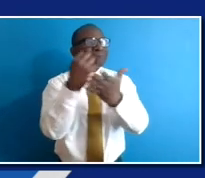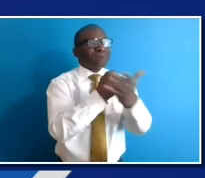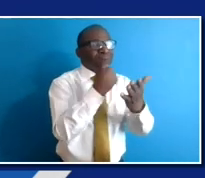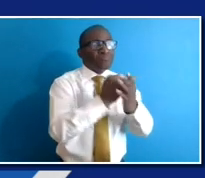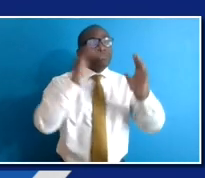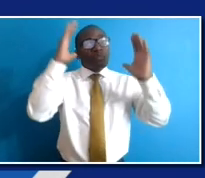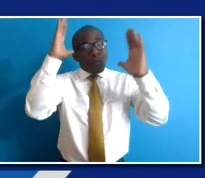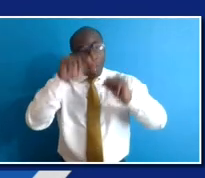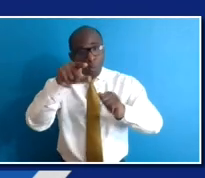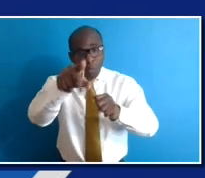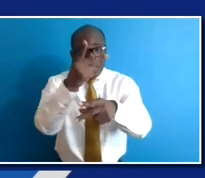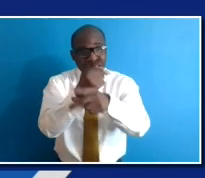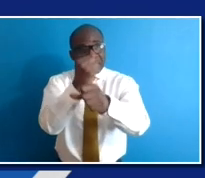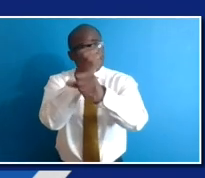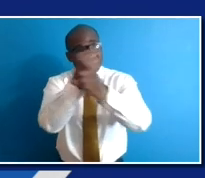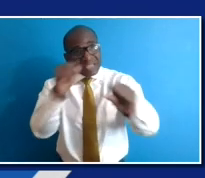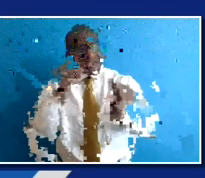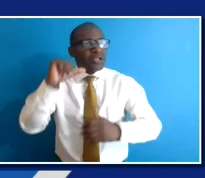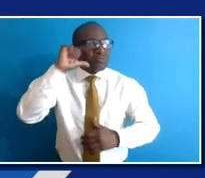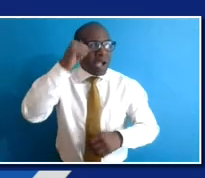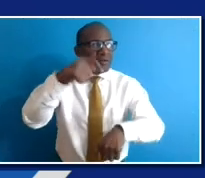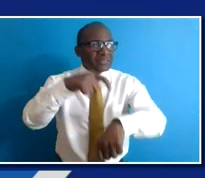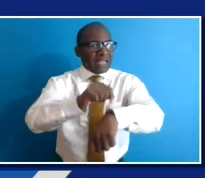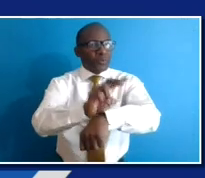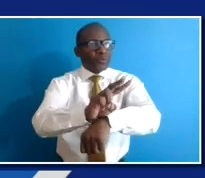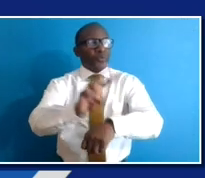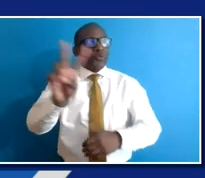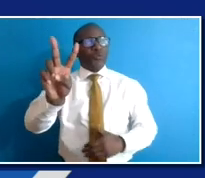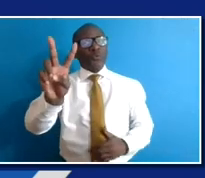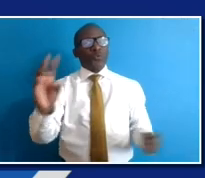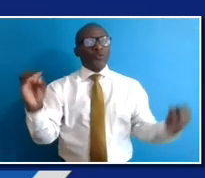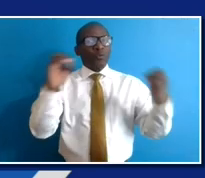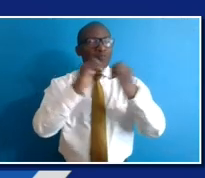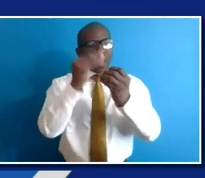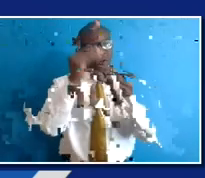o'clock tomorrow to give you more information. We're making progress.